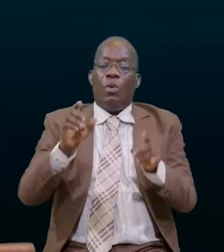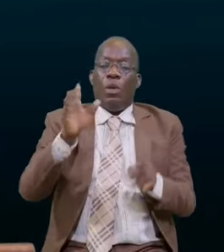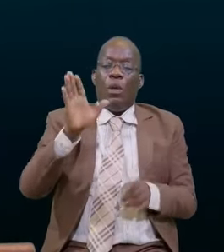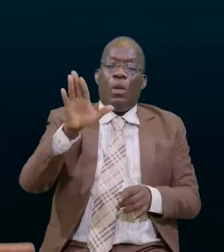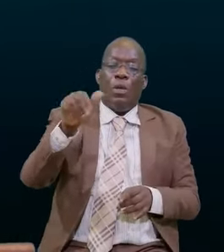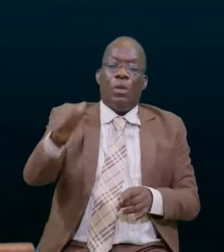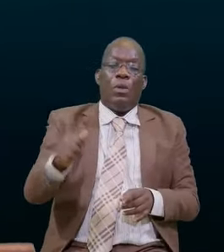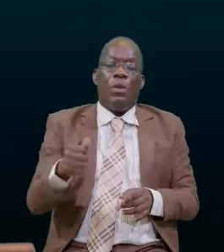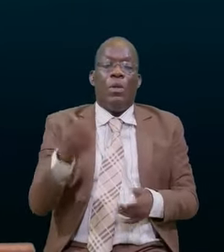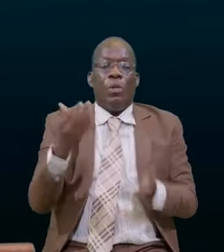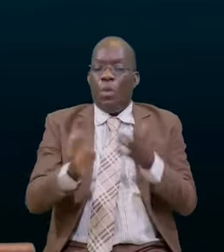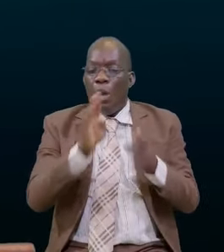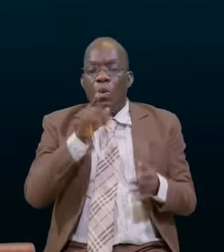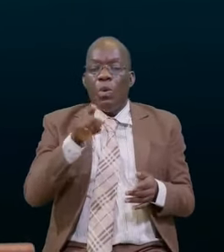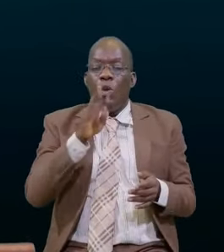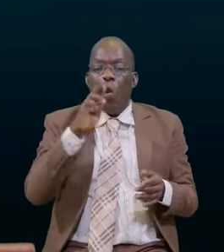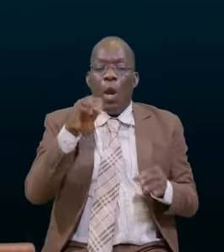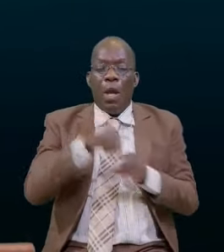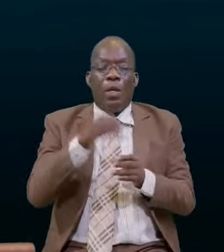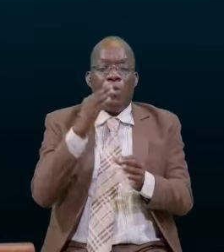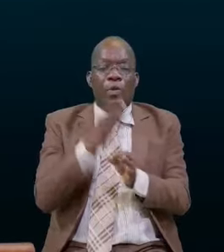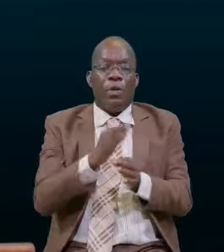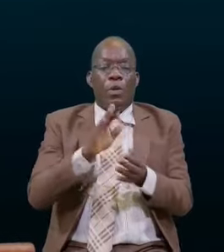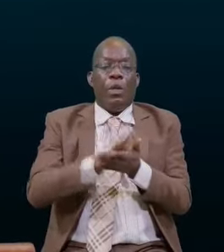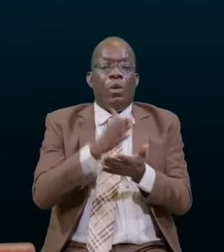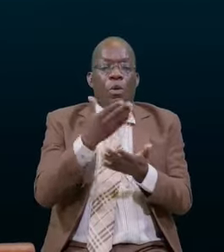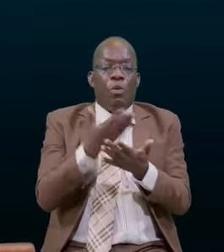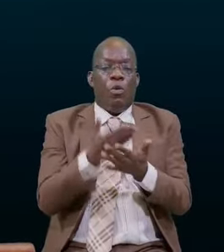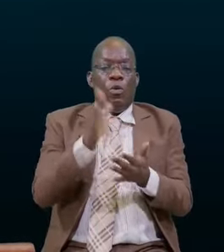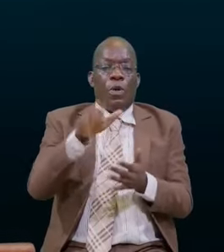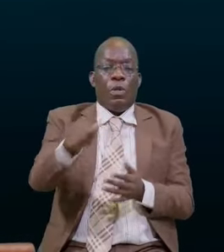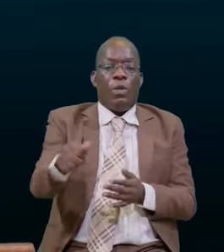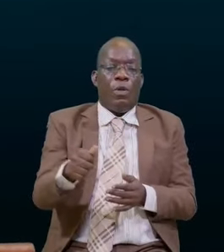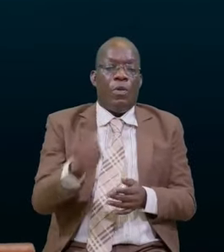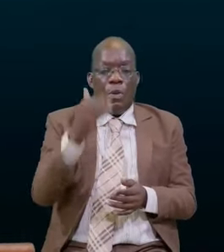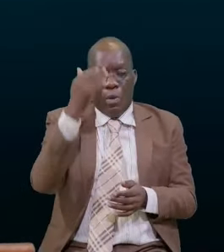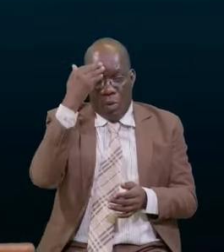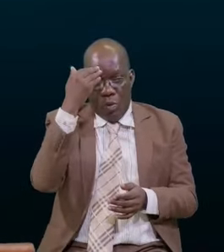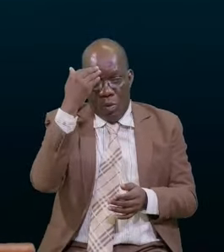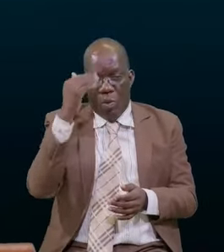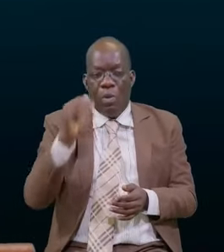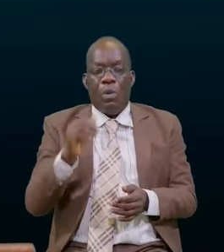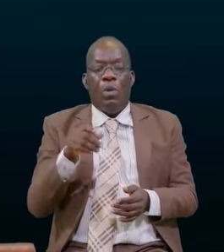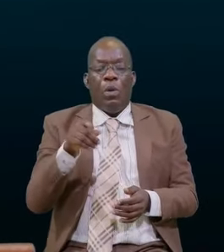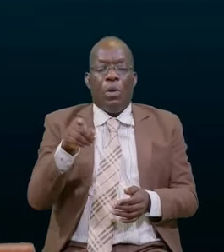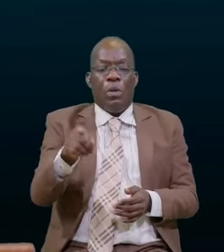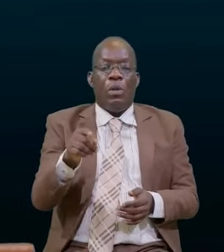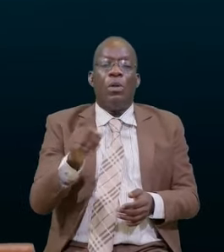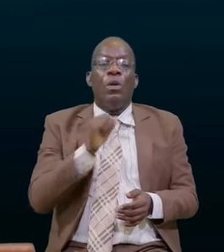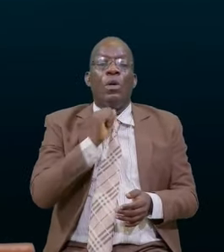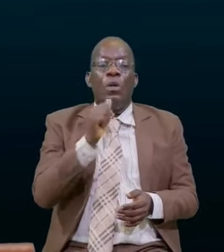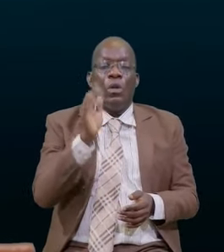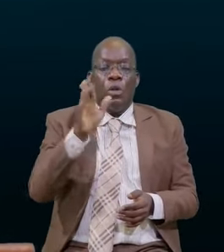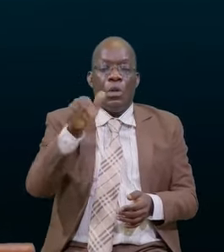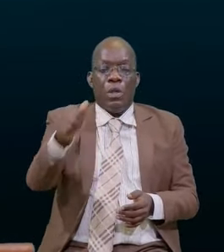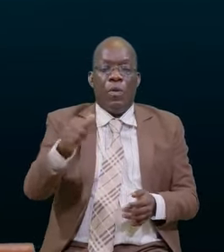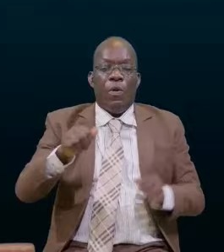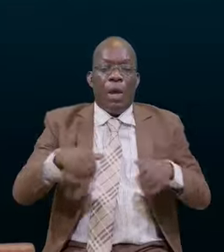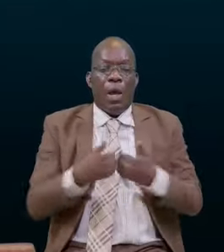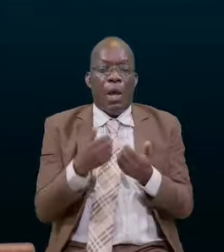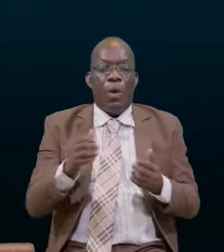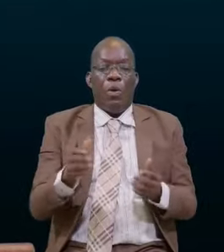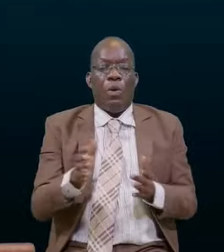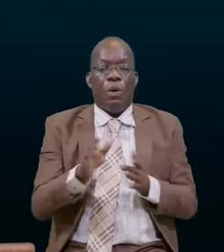are in the faith prove your own s KN you not that your own s how that Jesus Christ is in you except you be